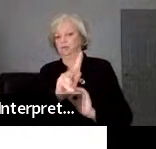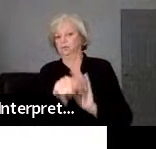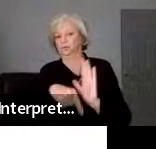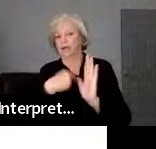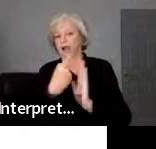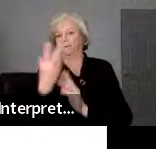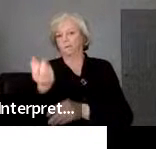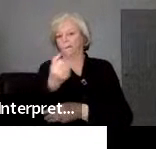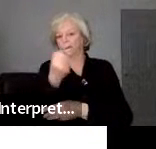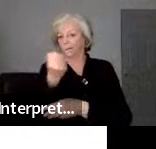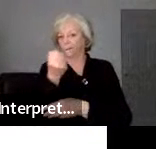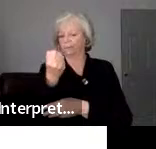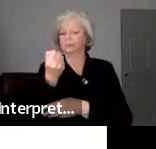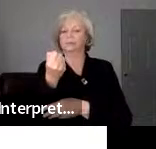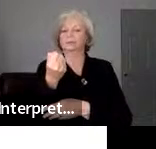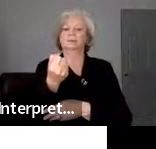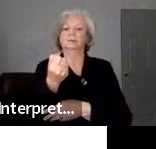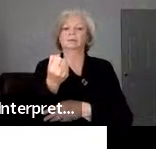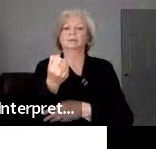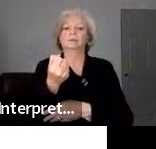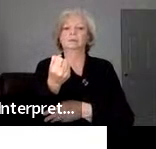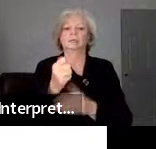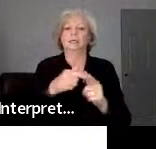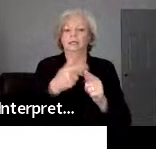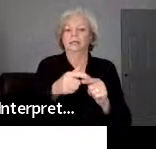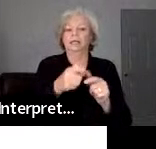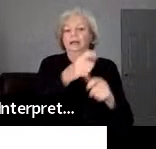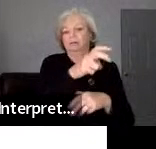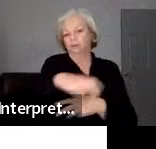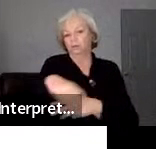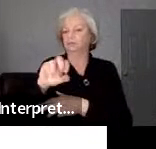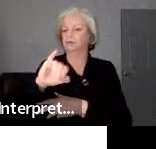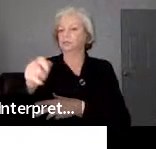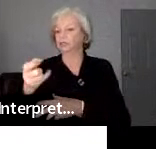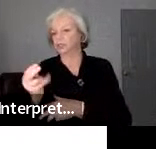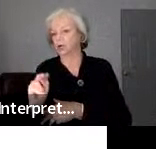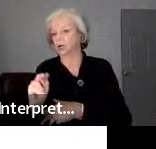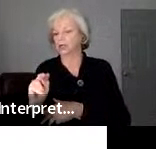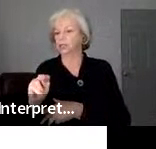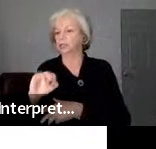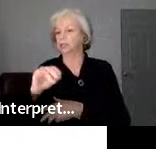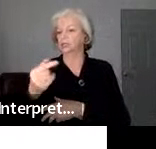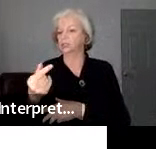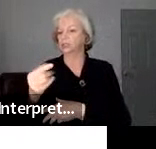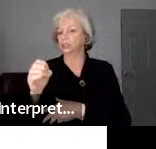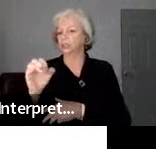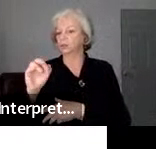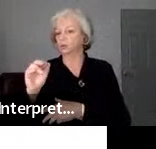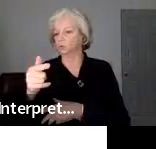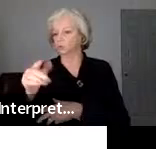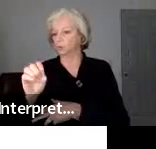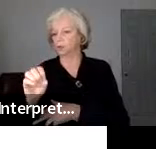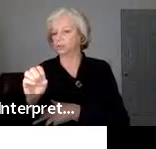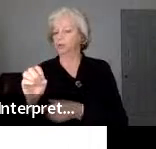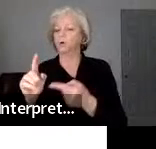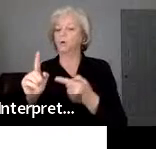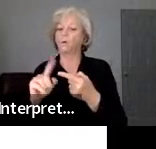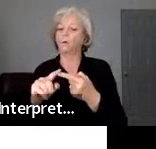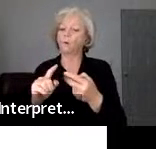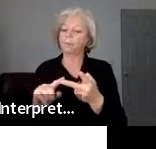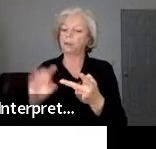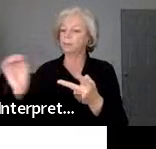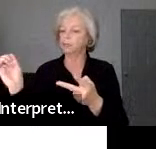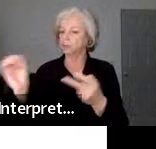going on right then, and they're transported to John George or an emergency room, depending on situation in the